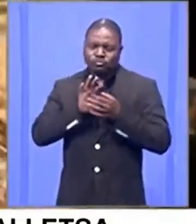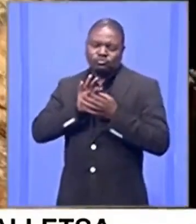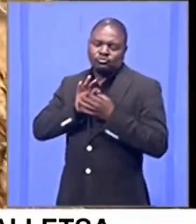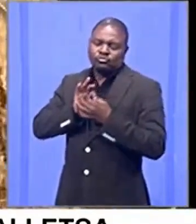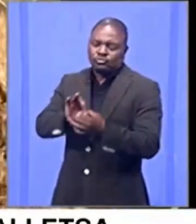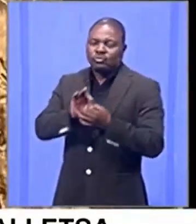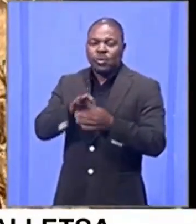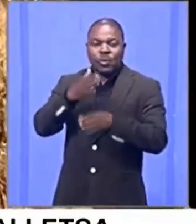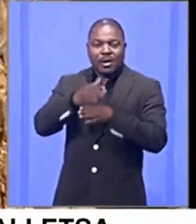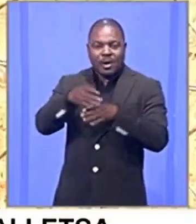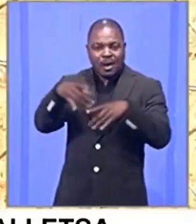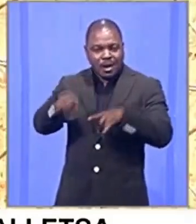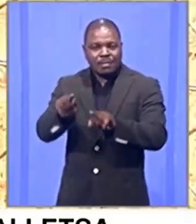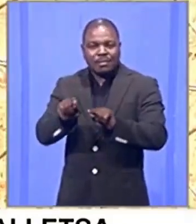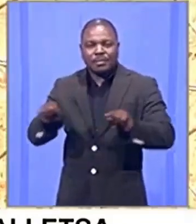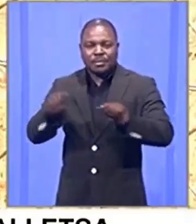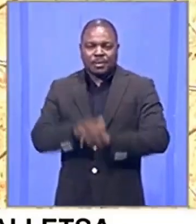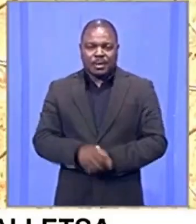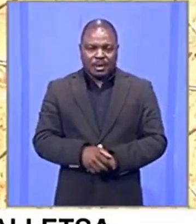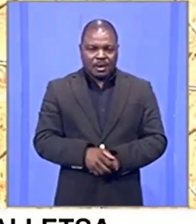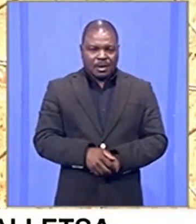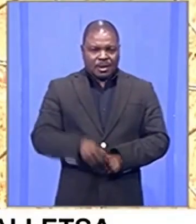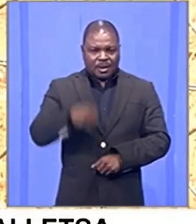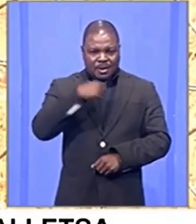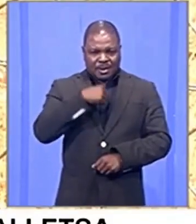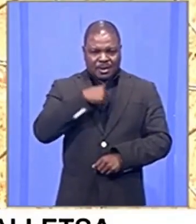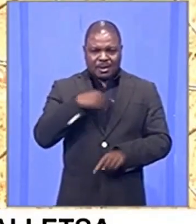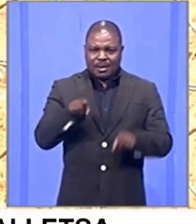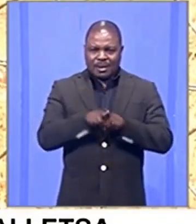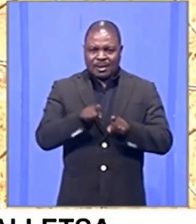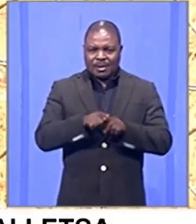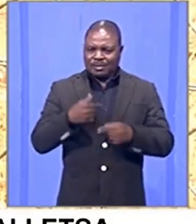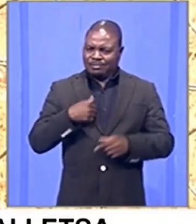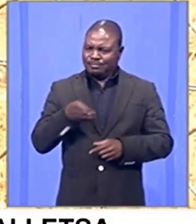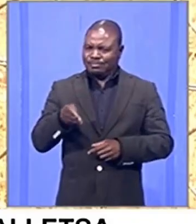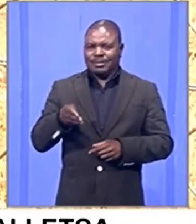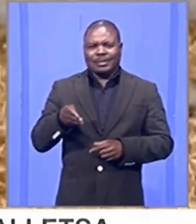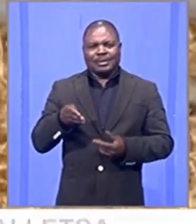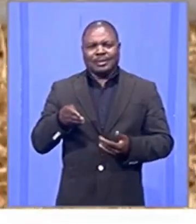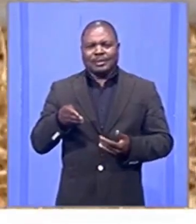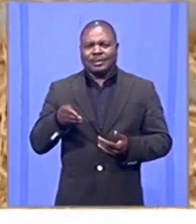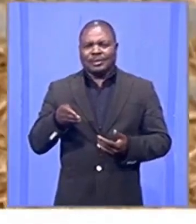le diphologolo. For me, I go in with Alex. For me, I go